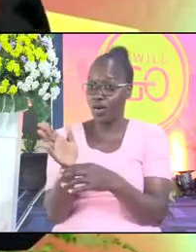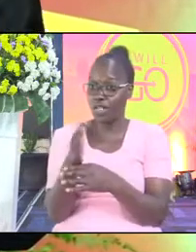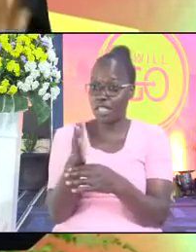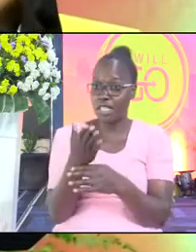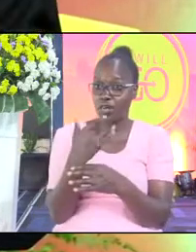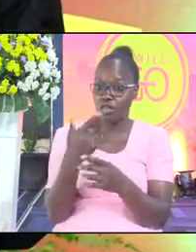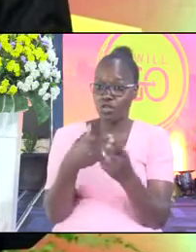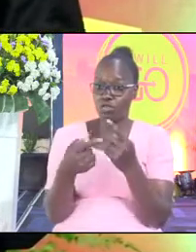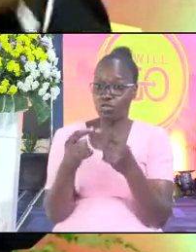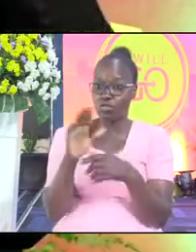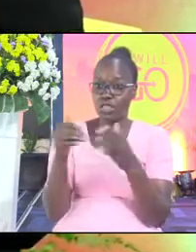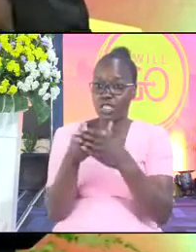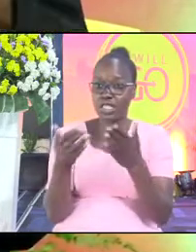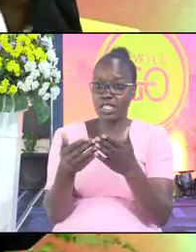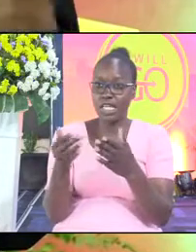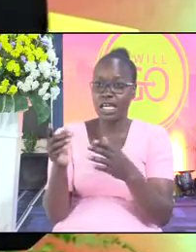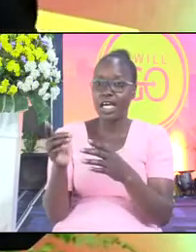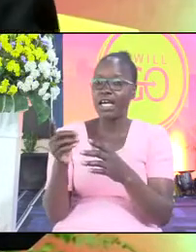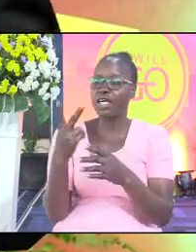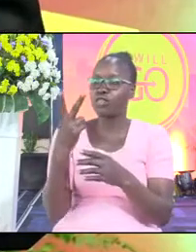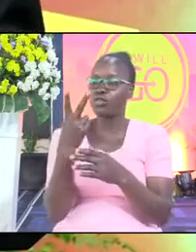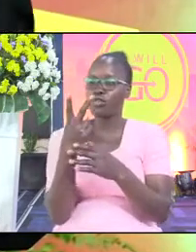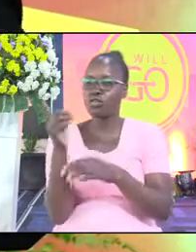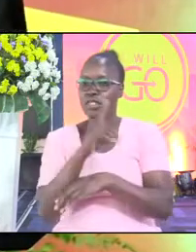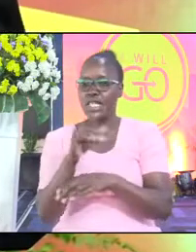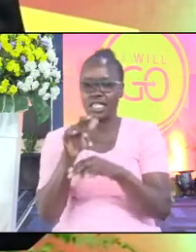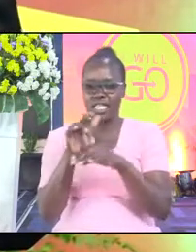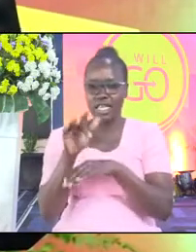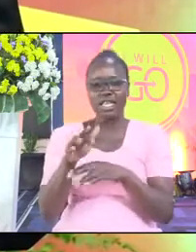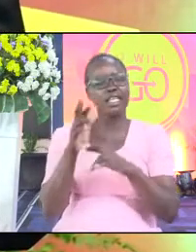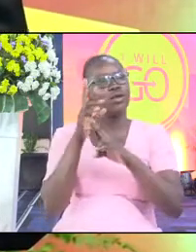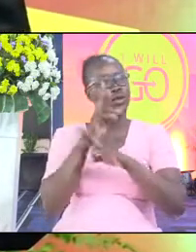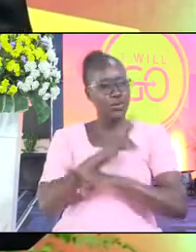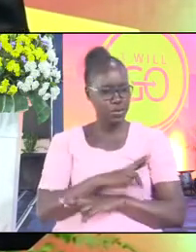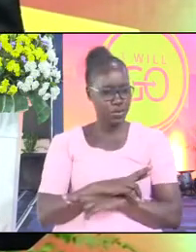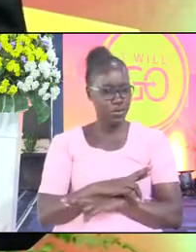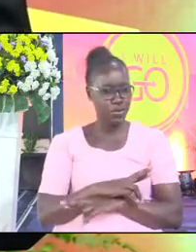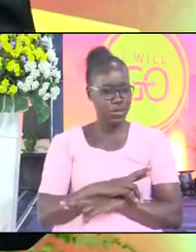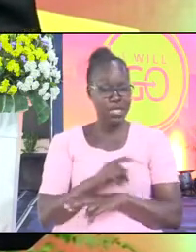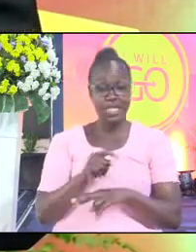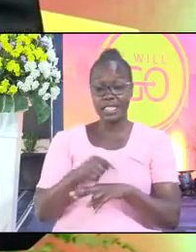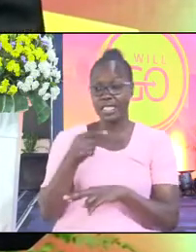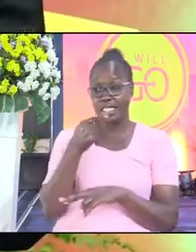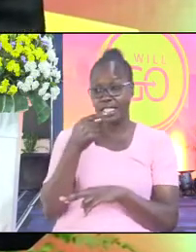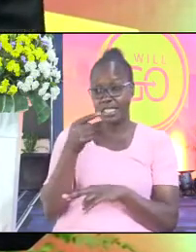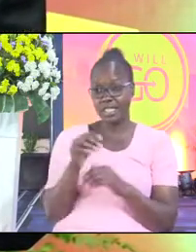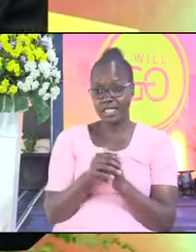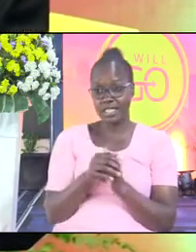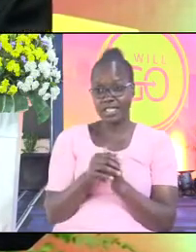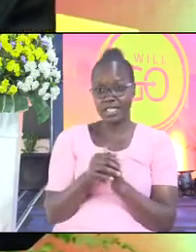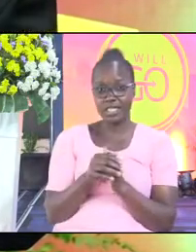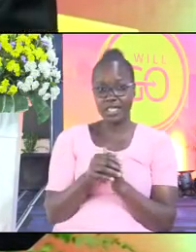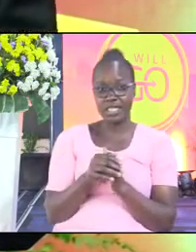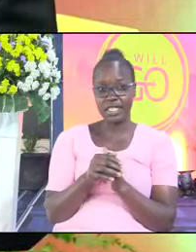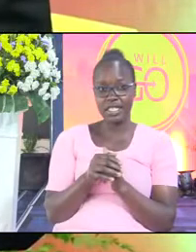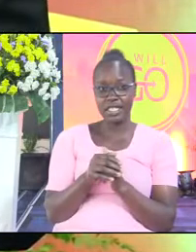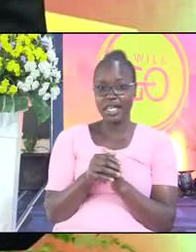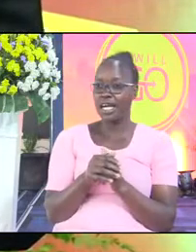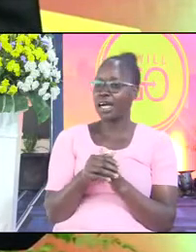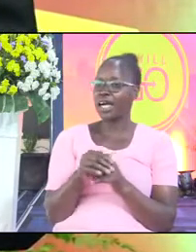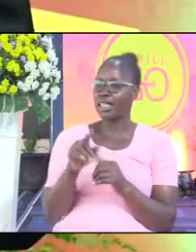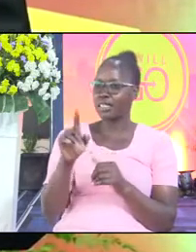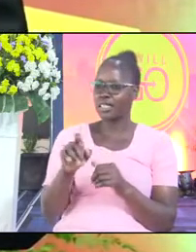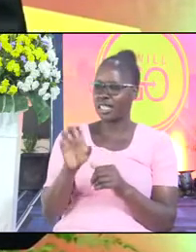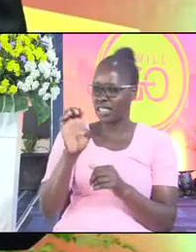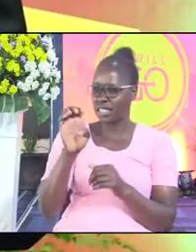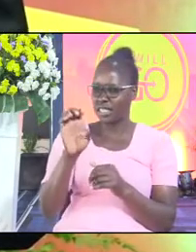to get here a day, 2 days ahead of time, so I could get relaxed. Then they told me I need an e-visa. I